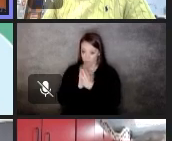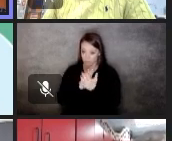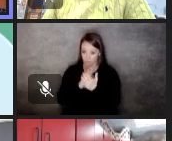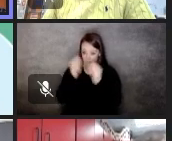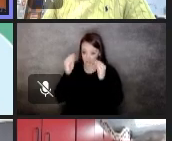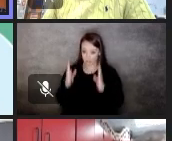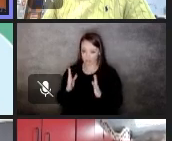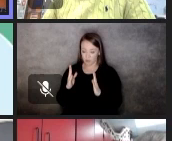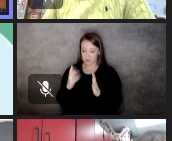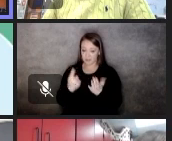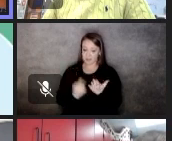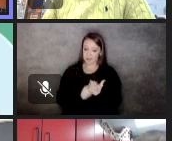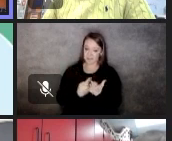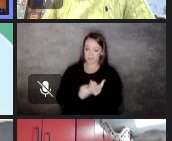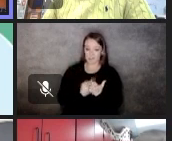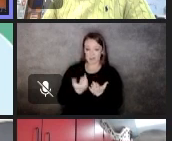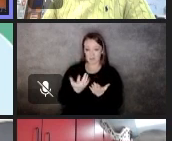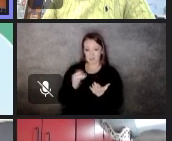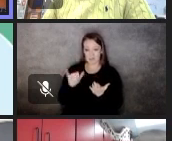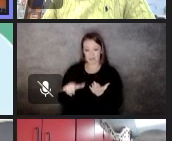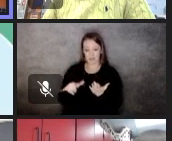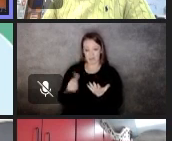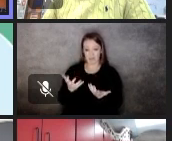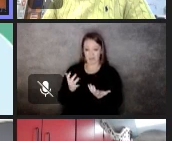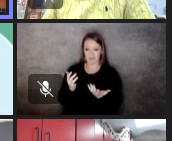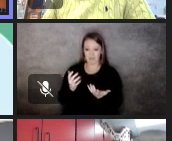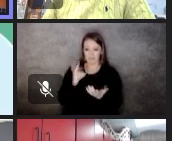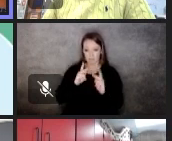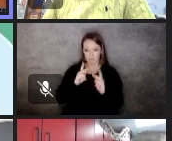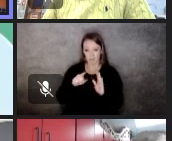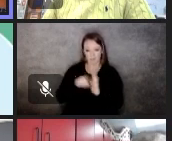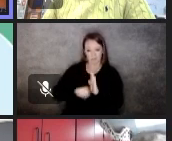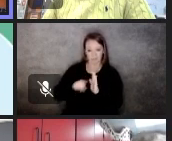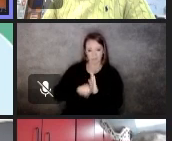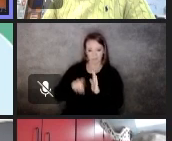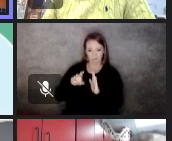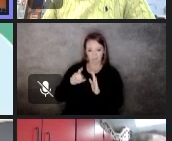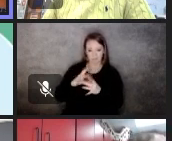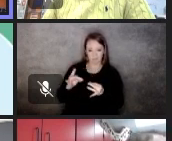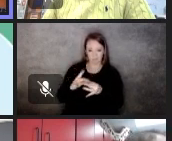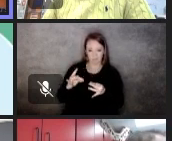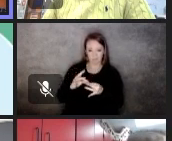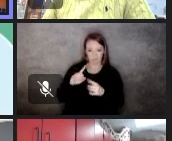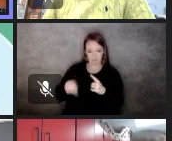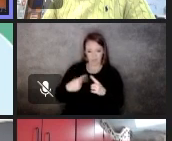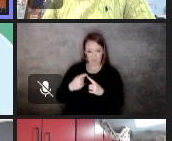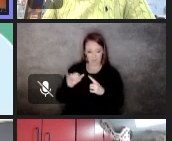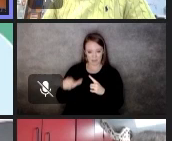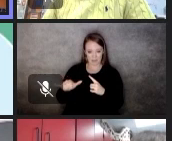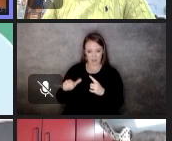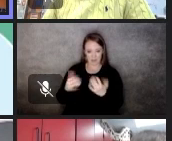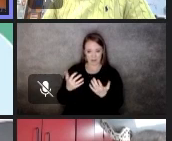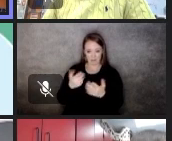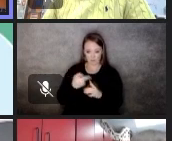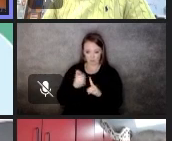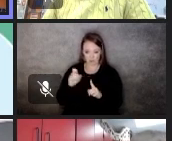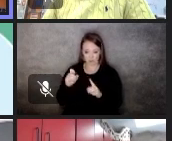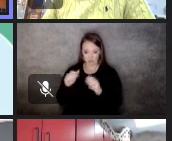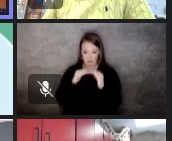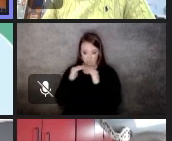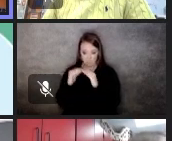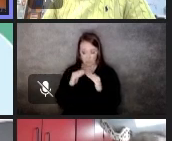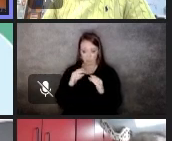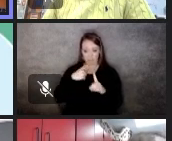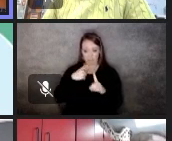frowned upon among their peers or even among adults who are in leadership roles for them. And so if